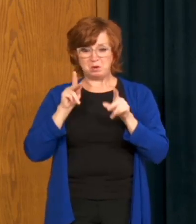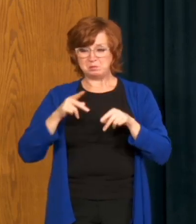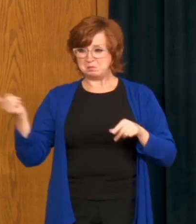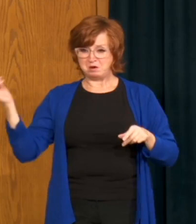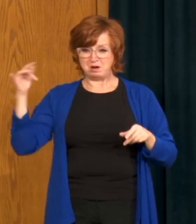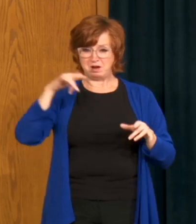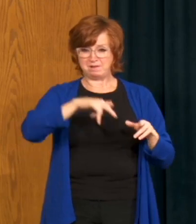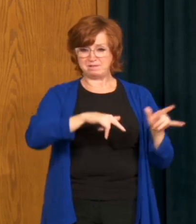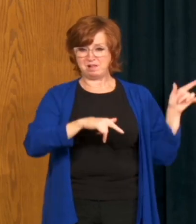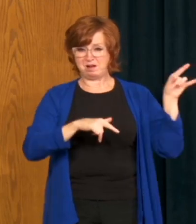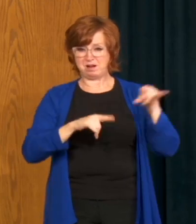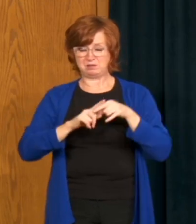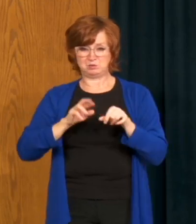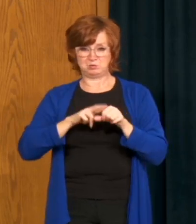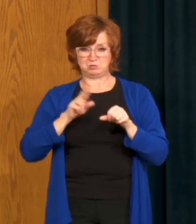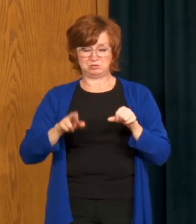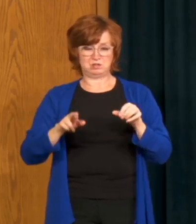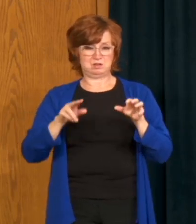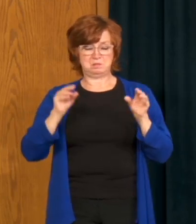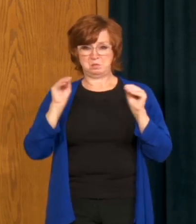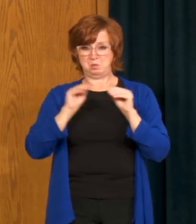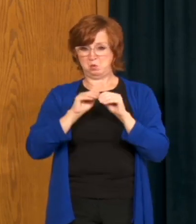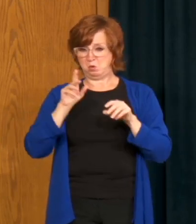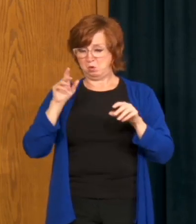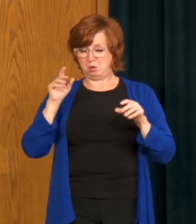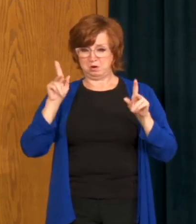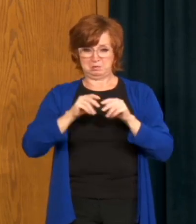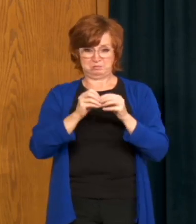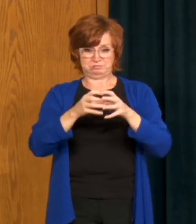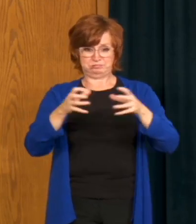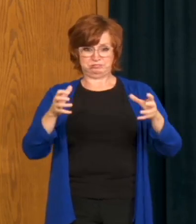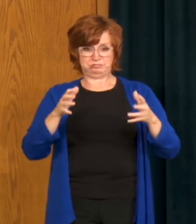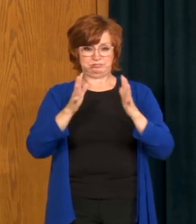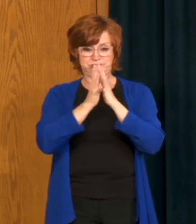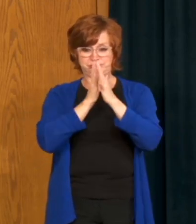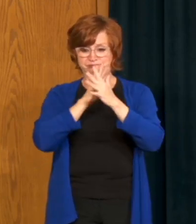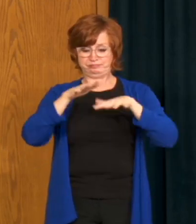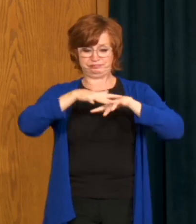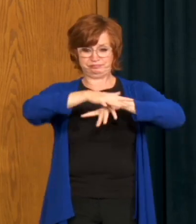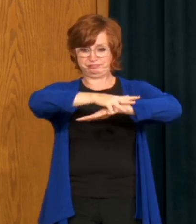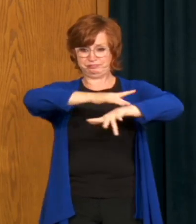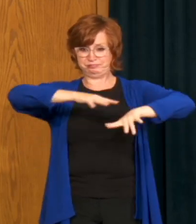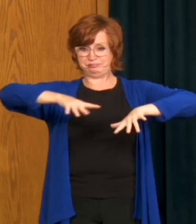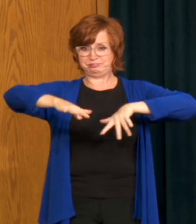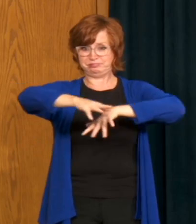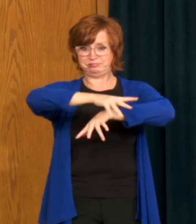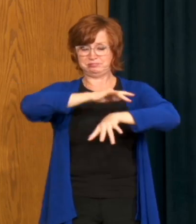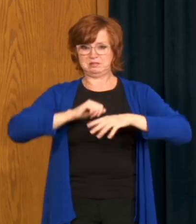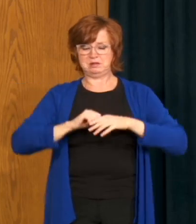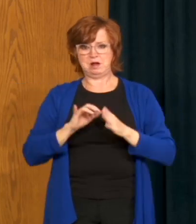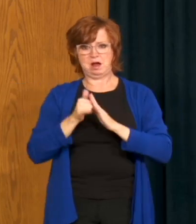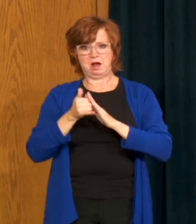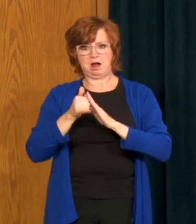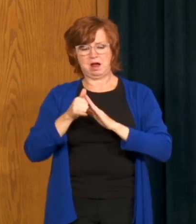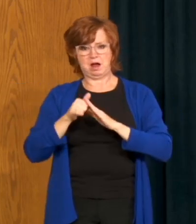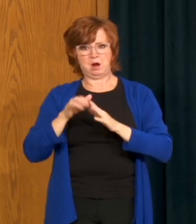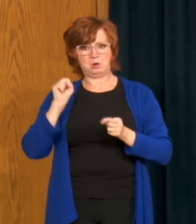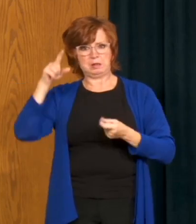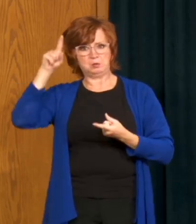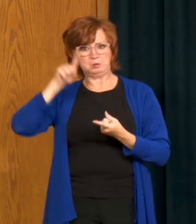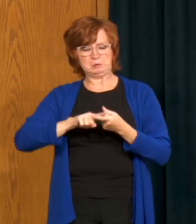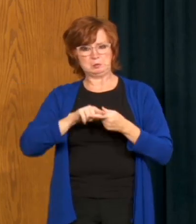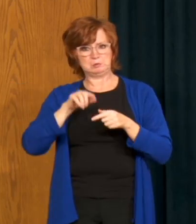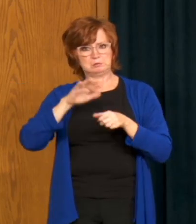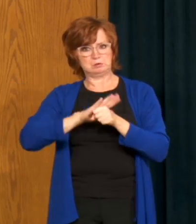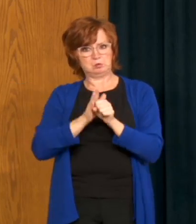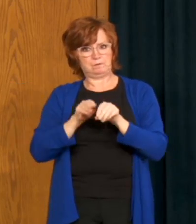results and perhaps put at risk the progress that they've made in terms of the actual flattening of the curve? Yeah, that's a valid